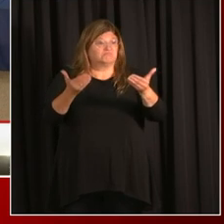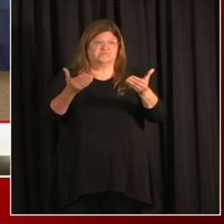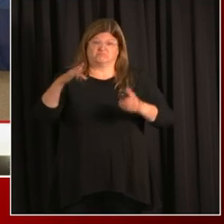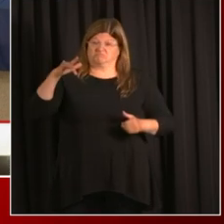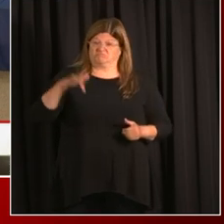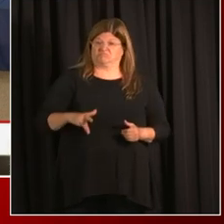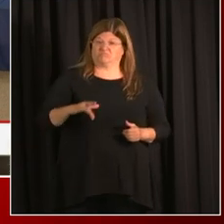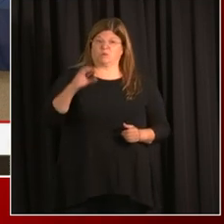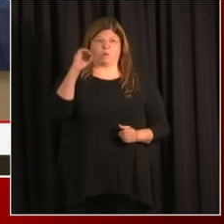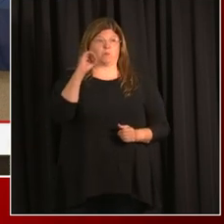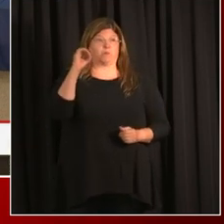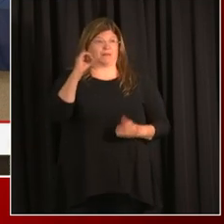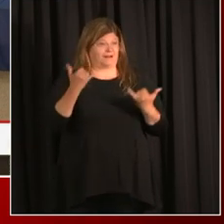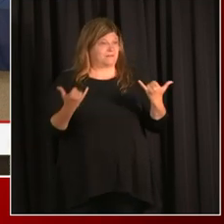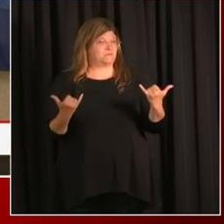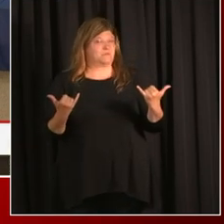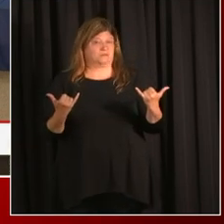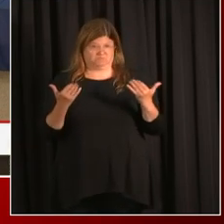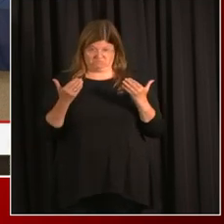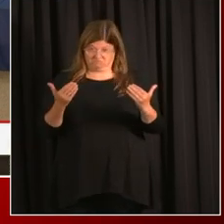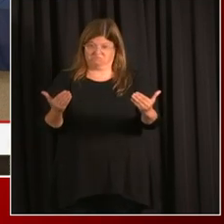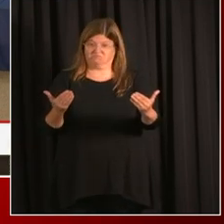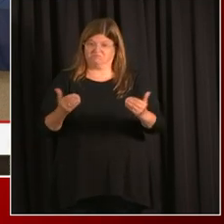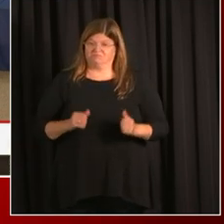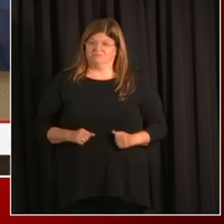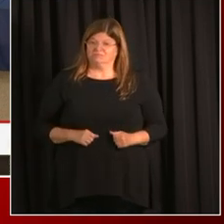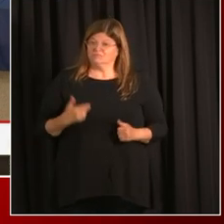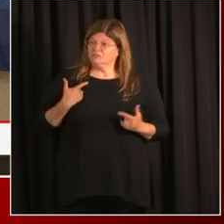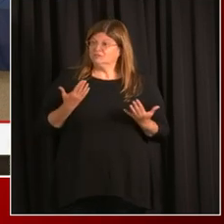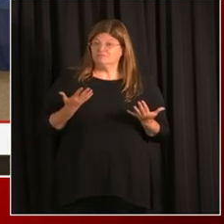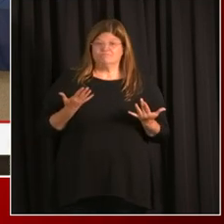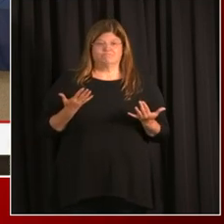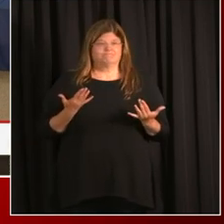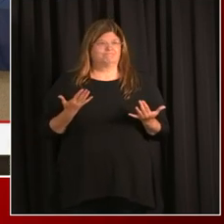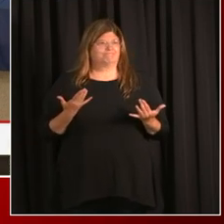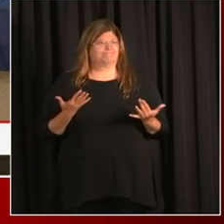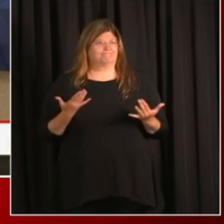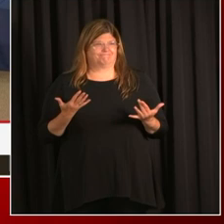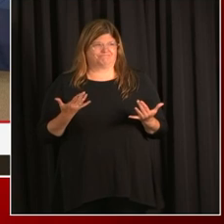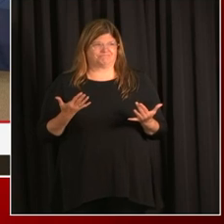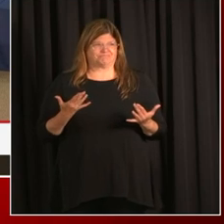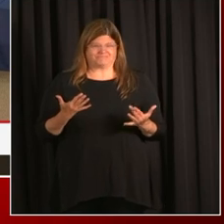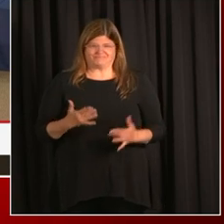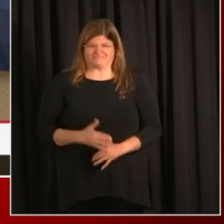0 now, and you'll be entered into the question queue.